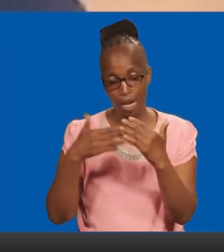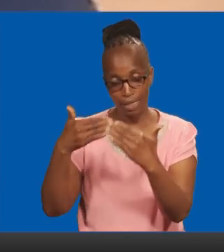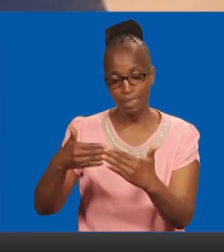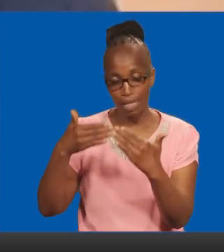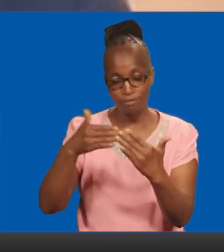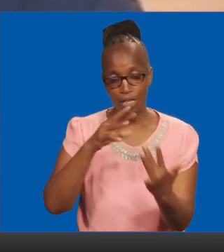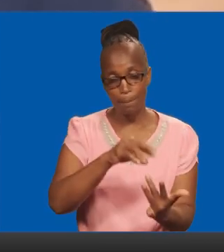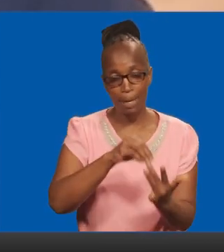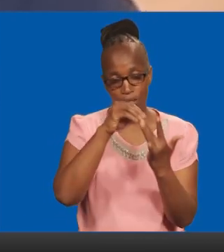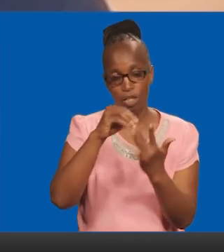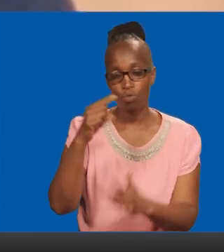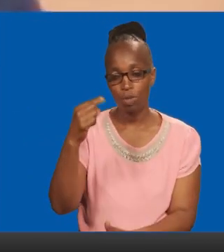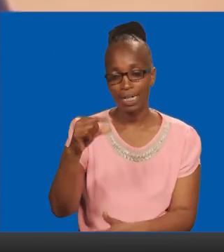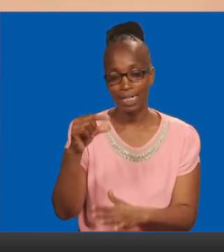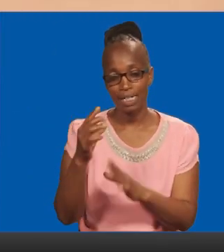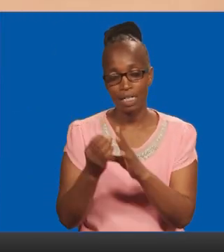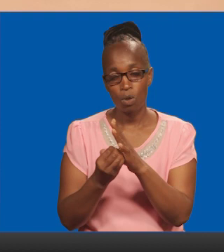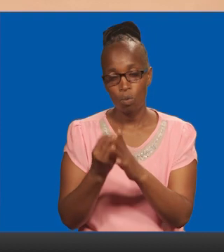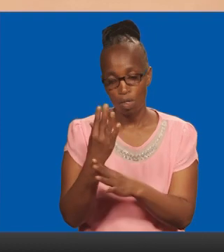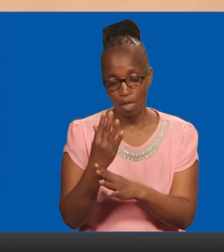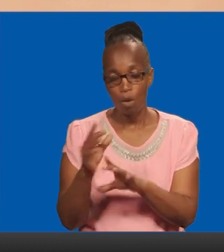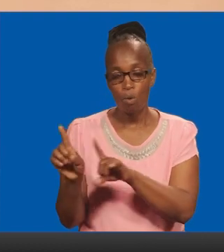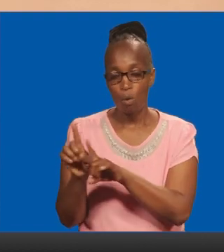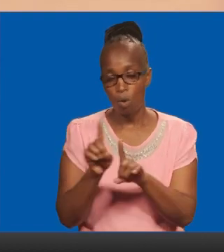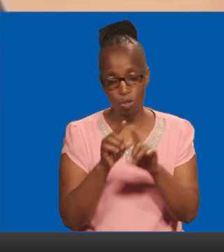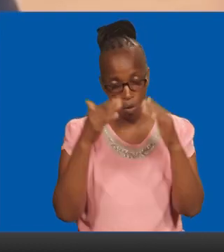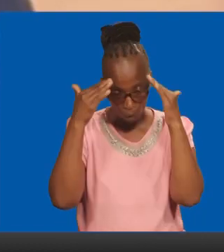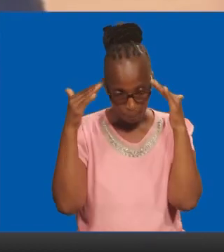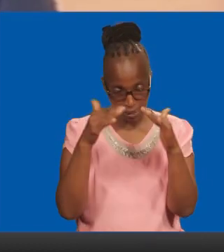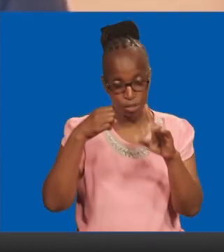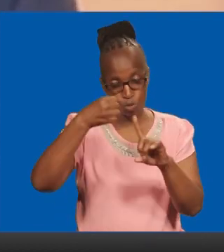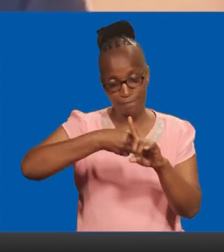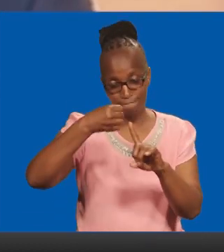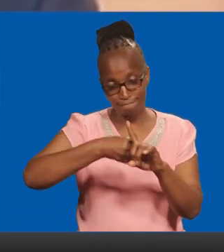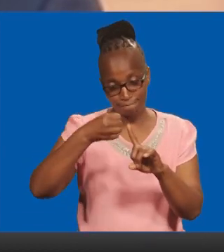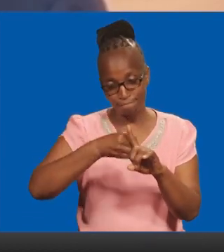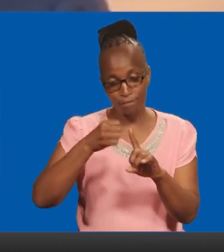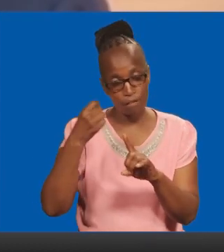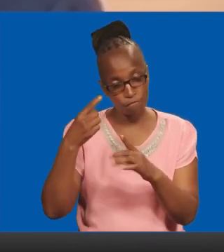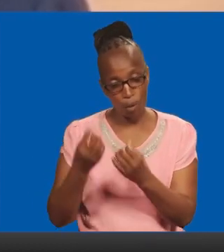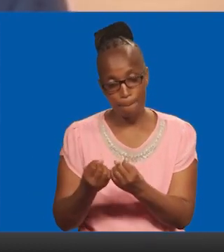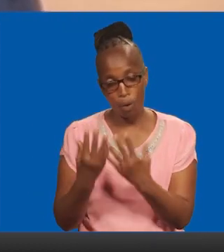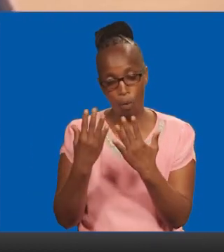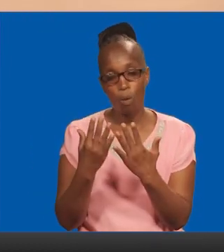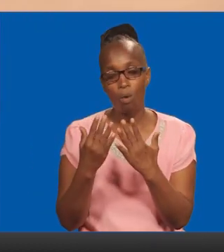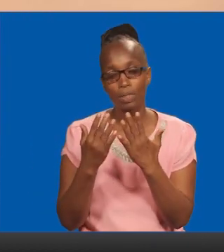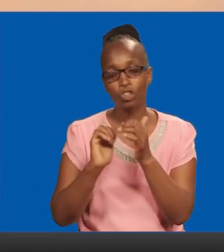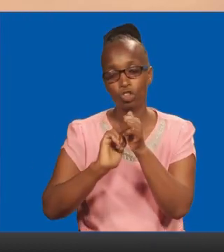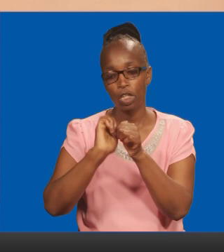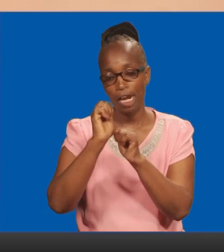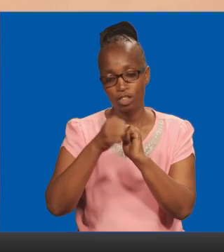adaptive capacity, and give priority to green growth. We have also committed to advocating for a